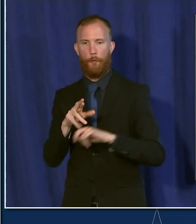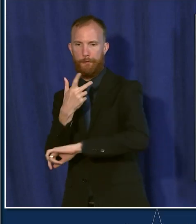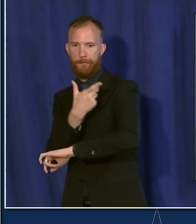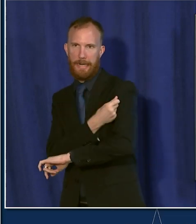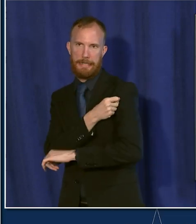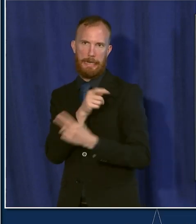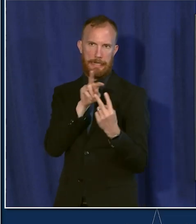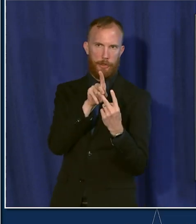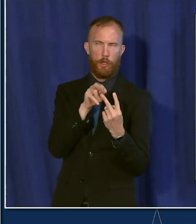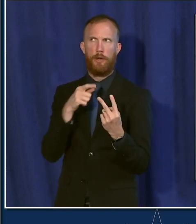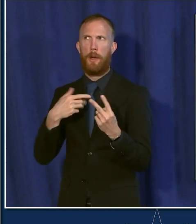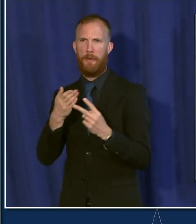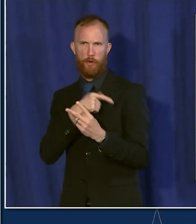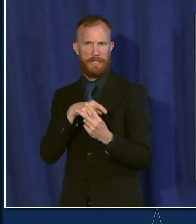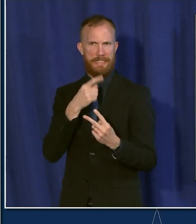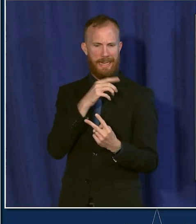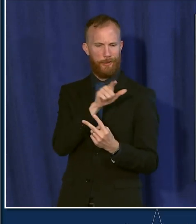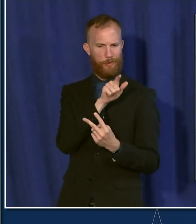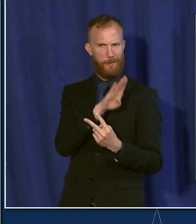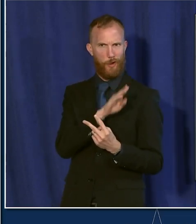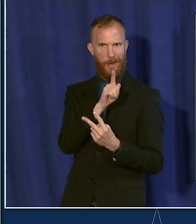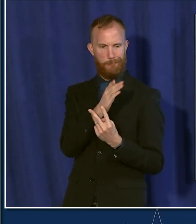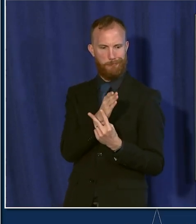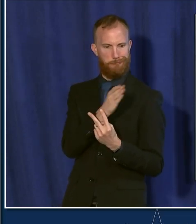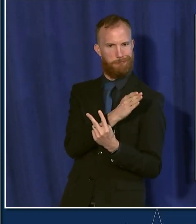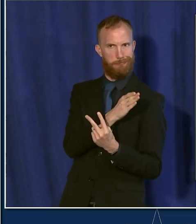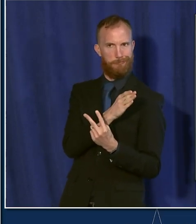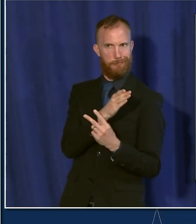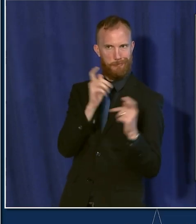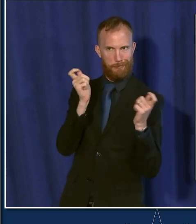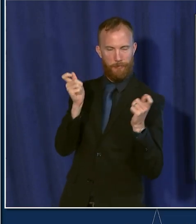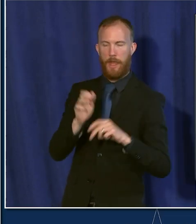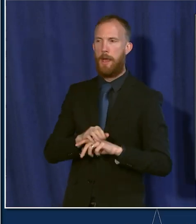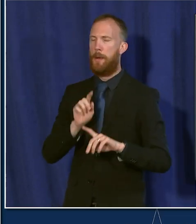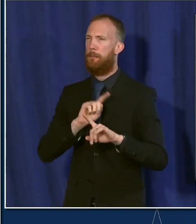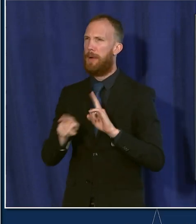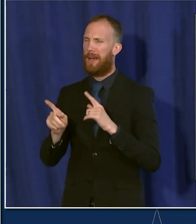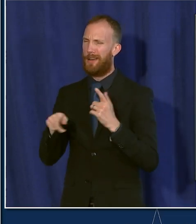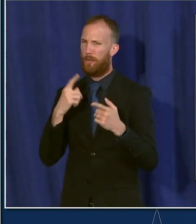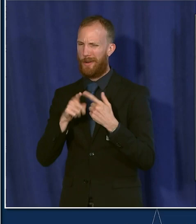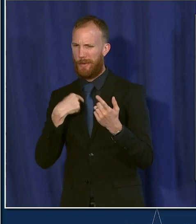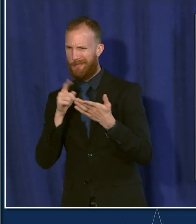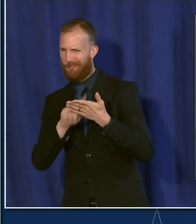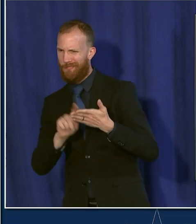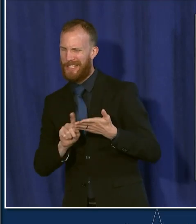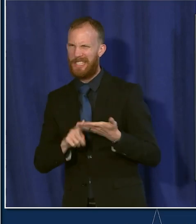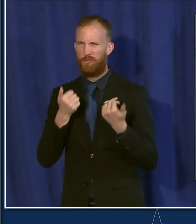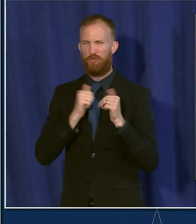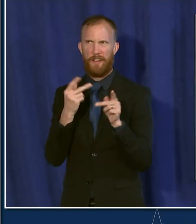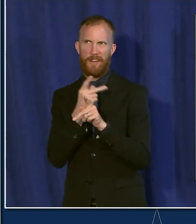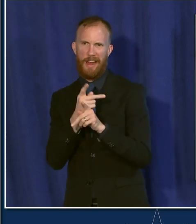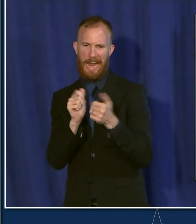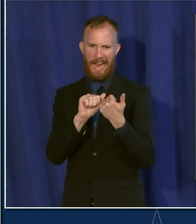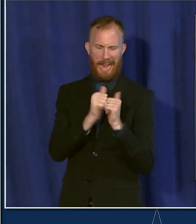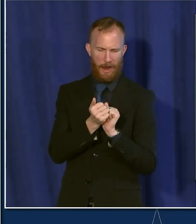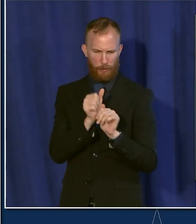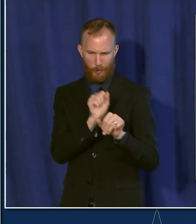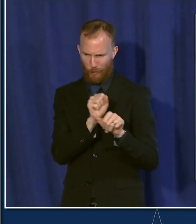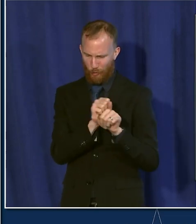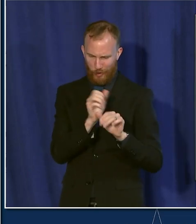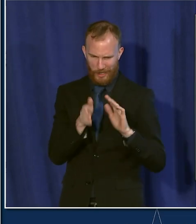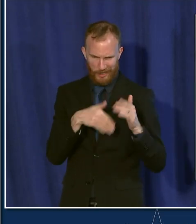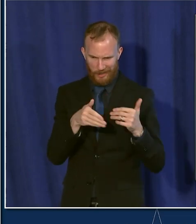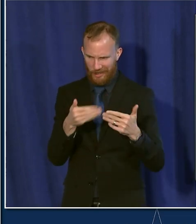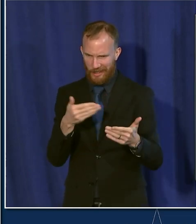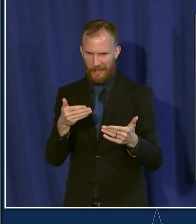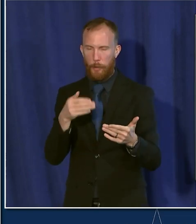the 24 hours at the beginning there. However, when we started actually looking into operationalizing this, what we see is all